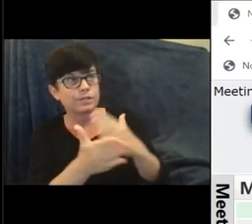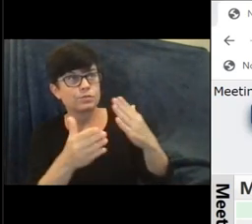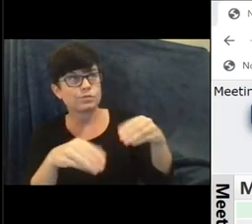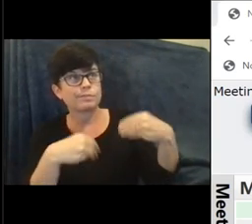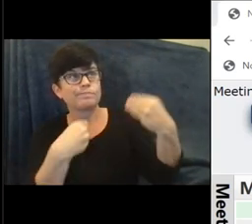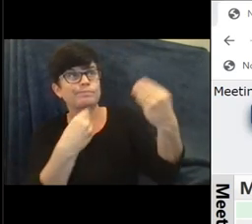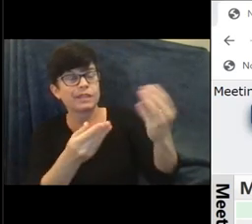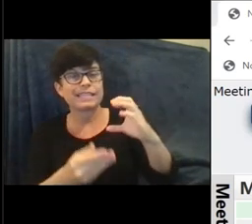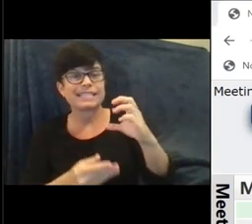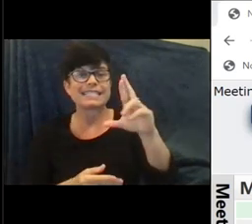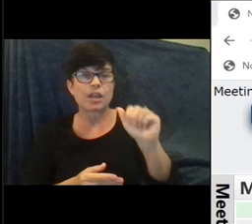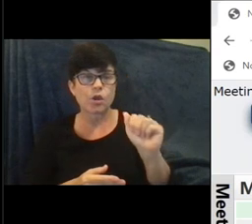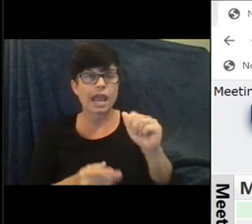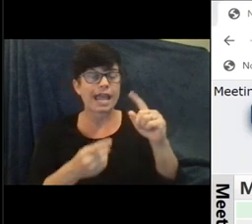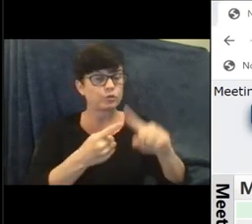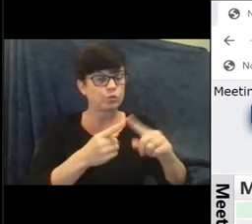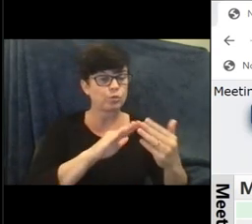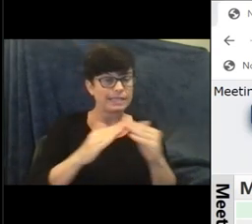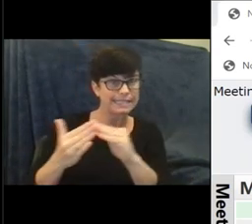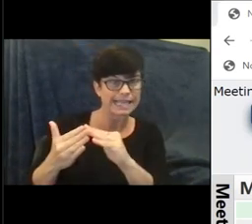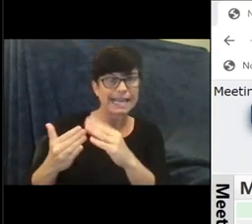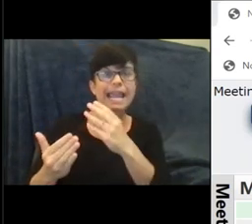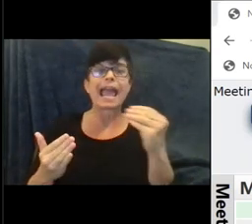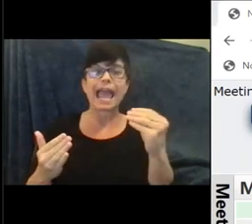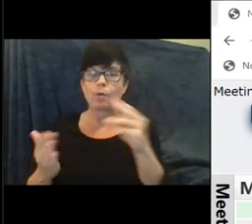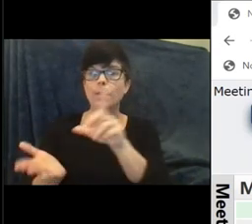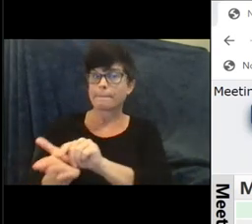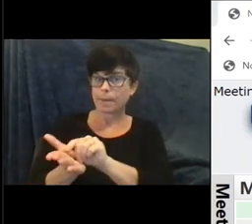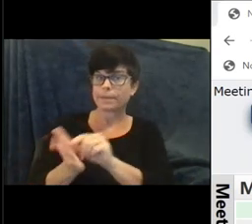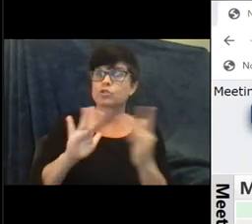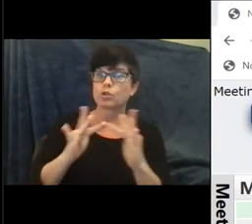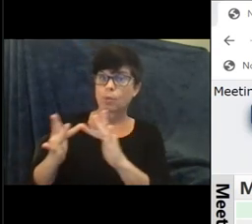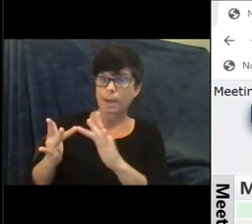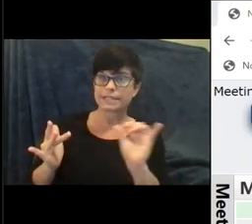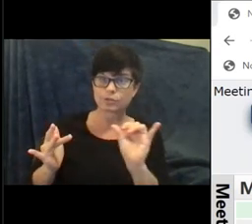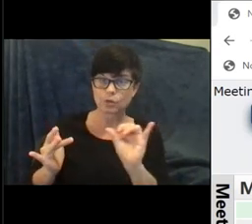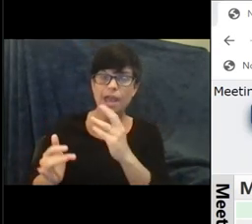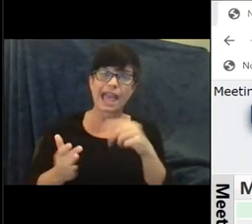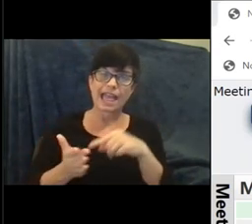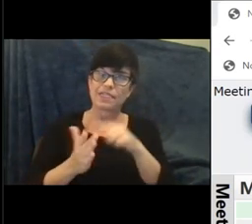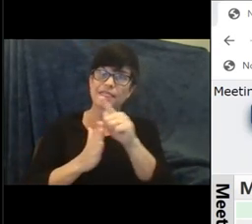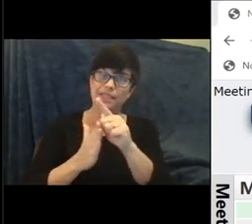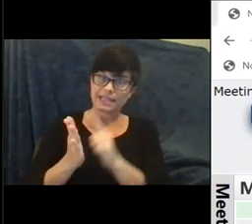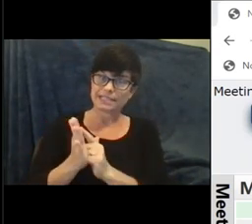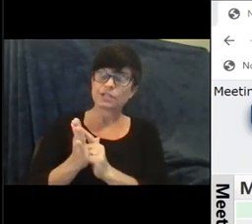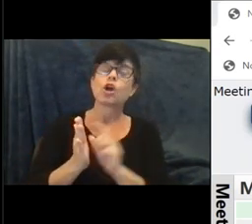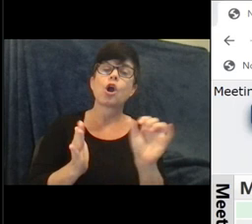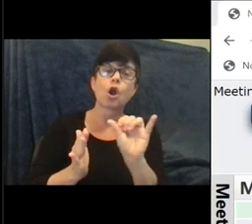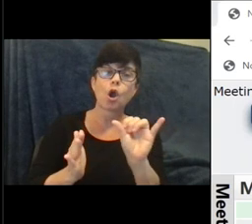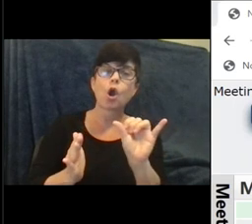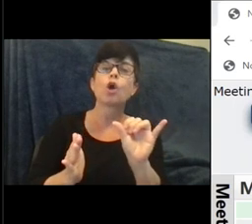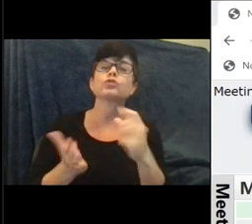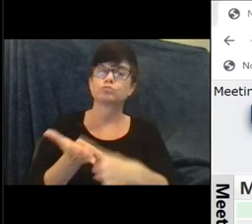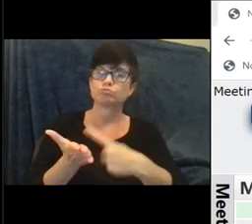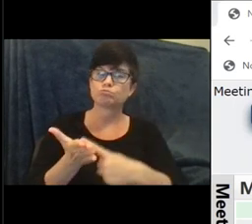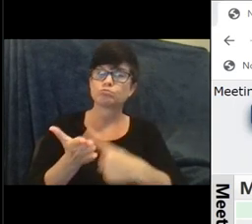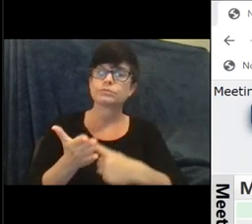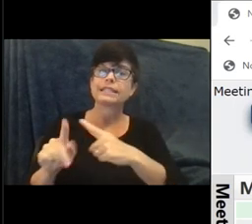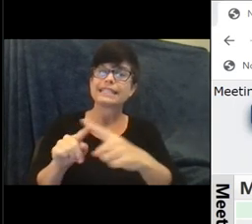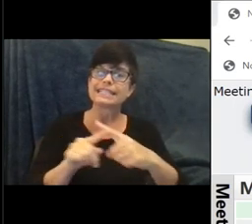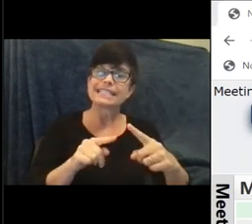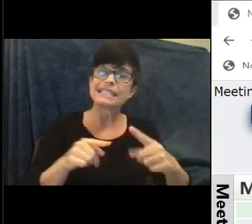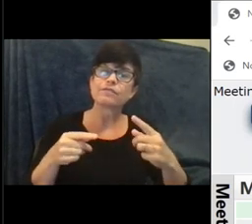published on the website pursuant to the new law. And the other thing that this law does that's particularly relevant to the CRA is it talks about different methods of using